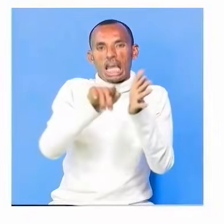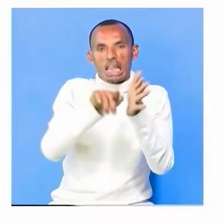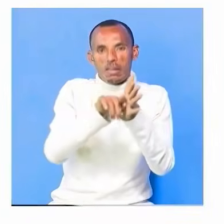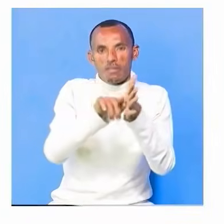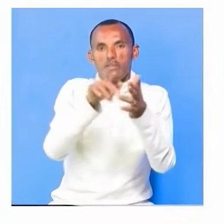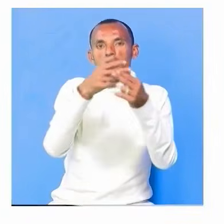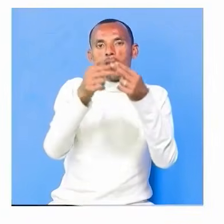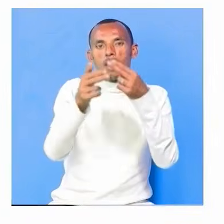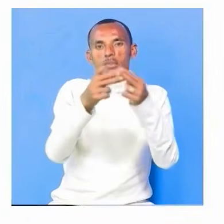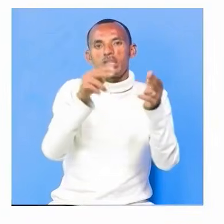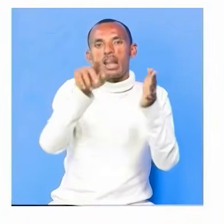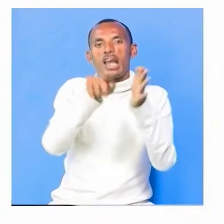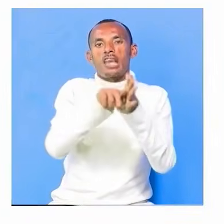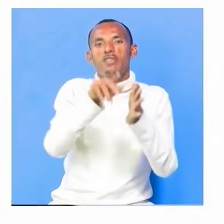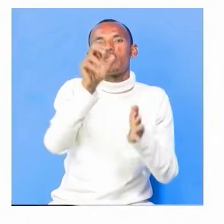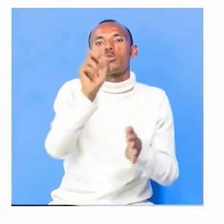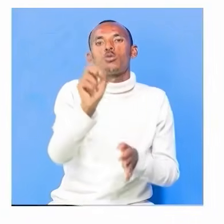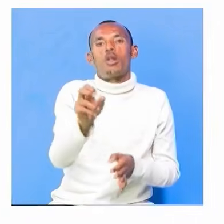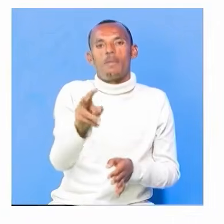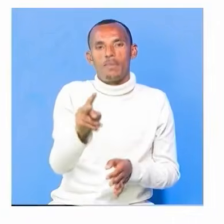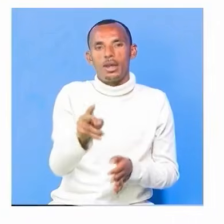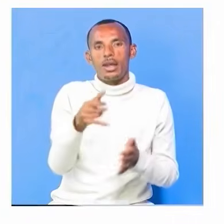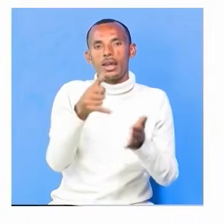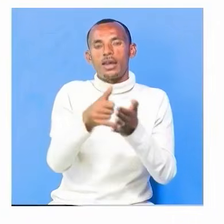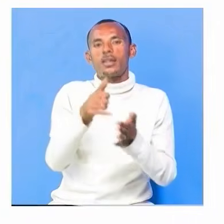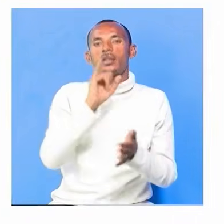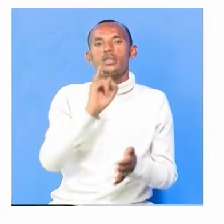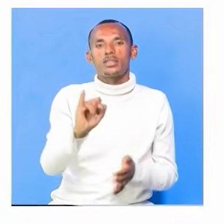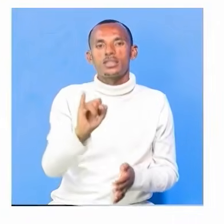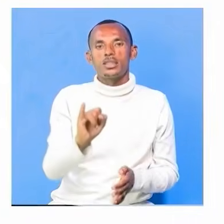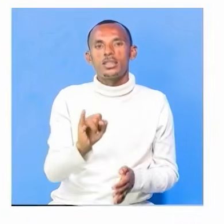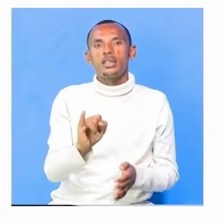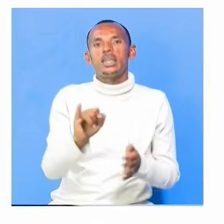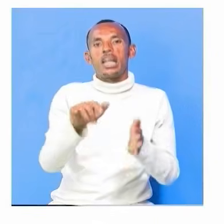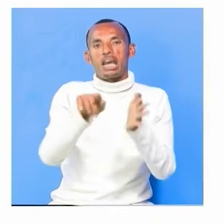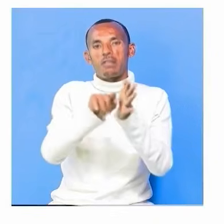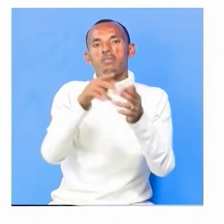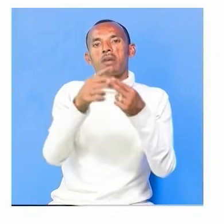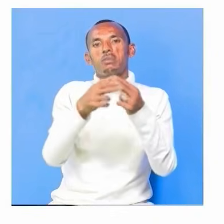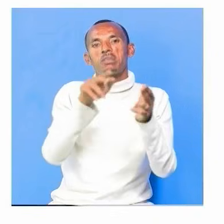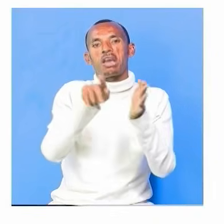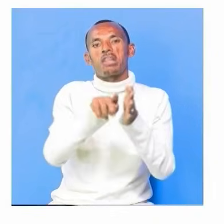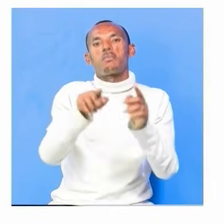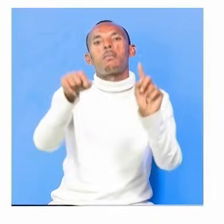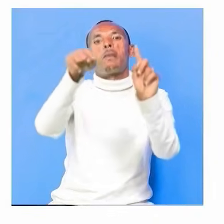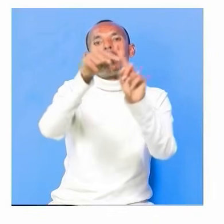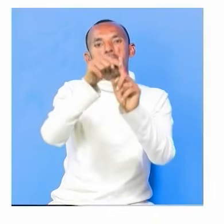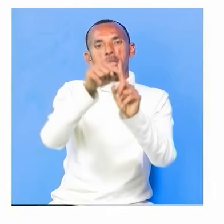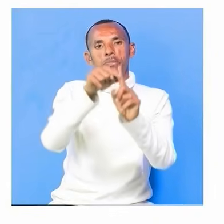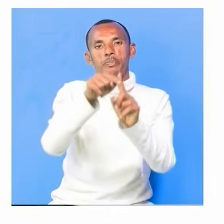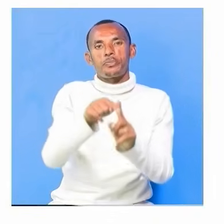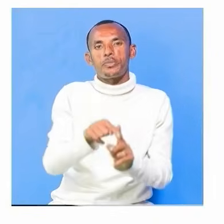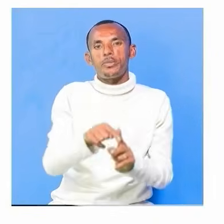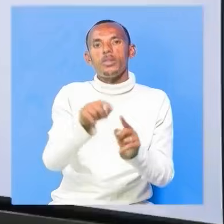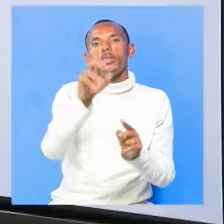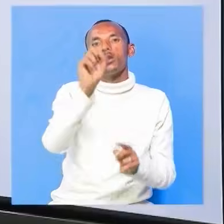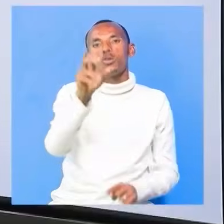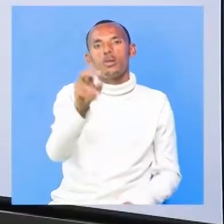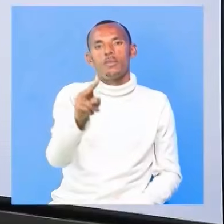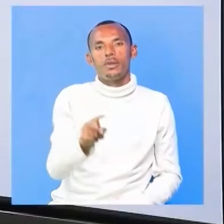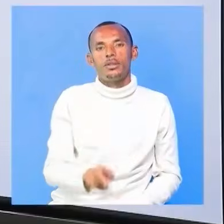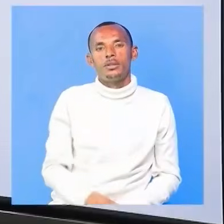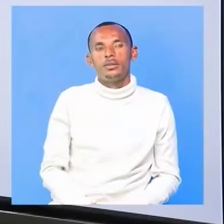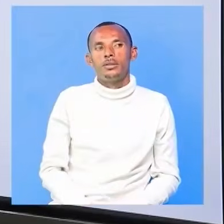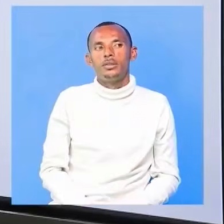negative of minus 12, which will be minus times minus. The result becomes 12,